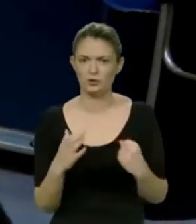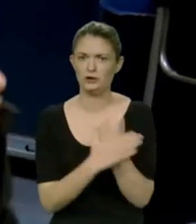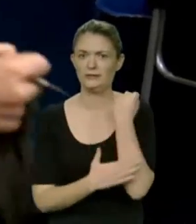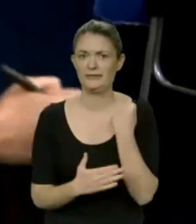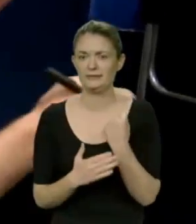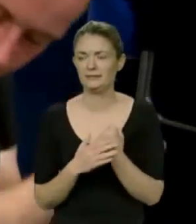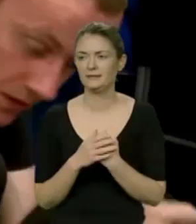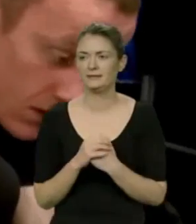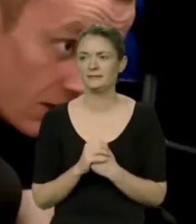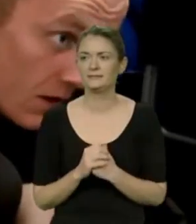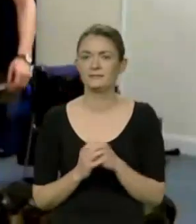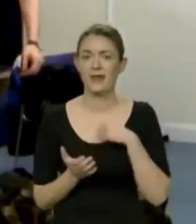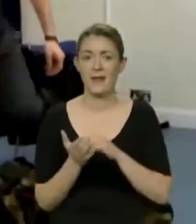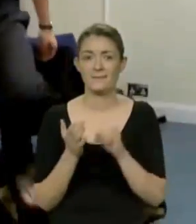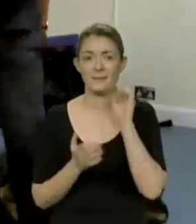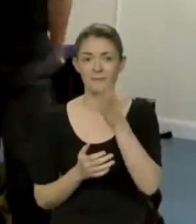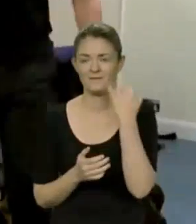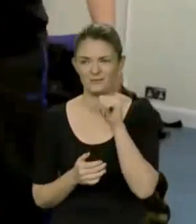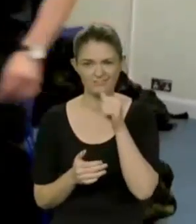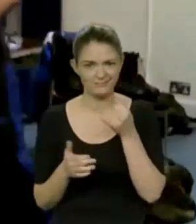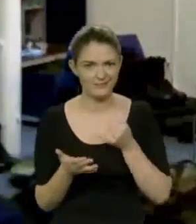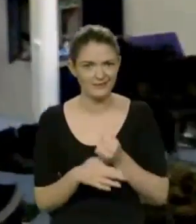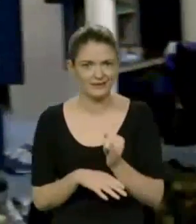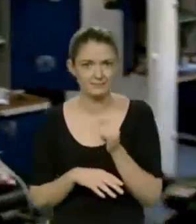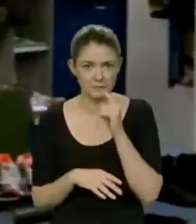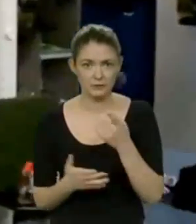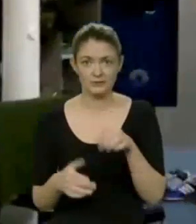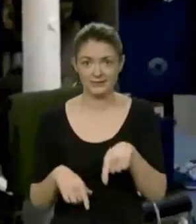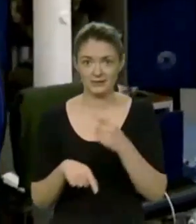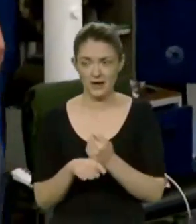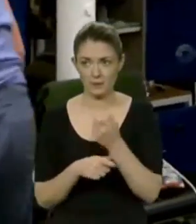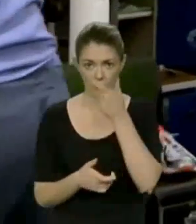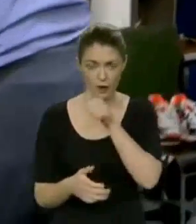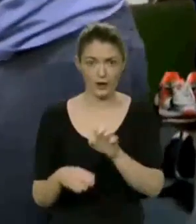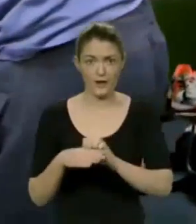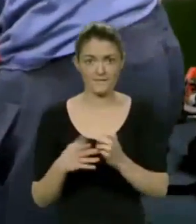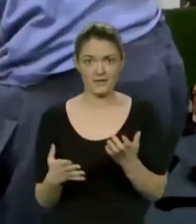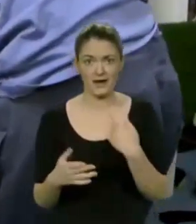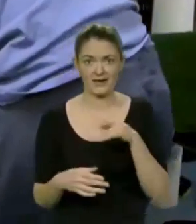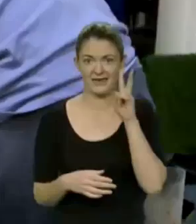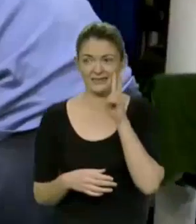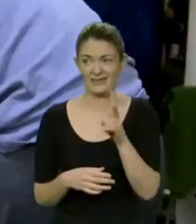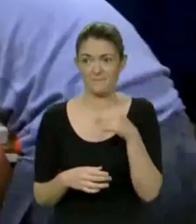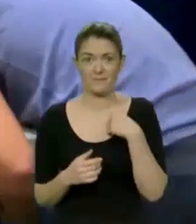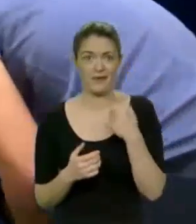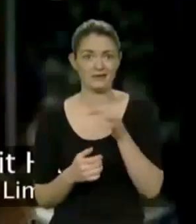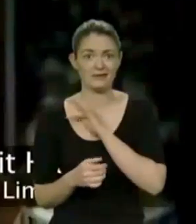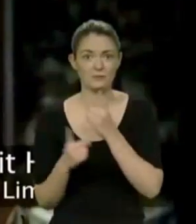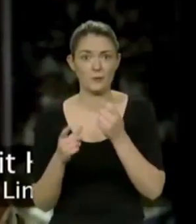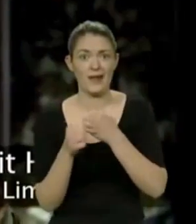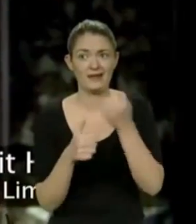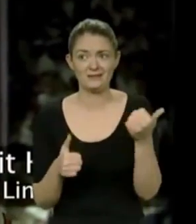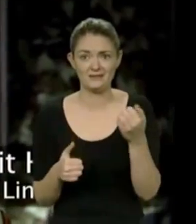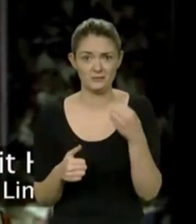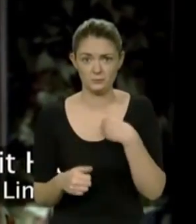to succeed. I've applied before and didn't get it, and I got it this time, luckily enough. I couldn't see myself doing anything else, to be honest with you. I want to